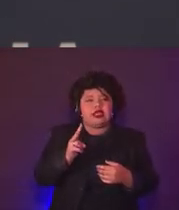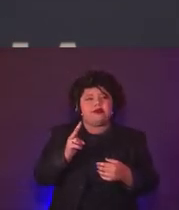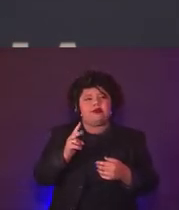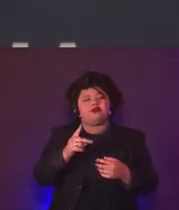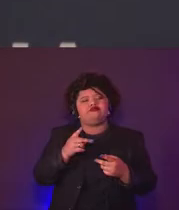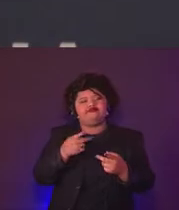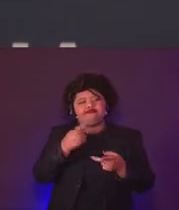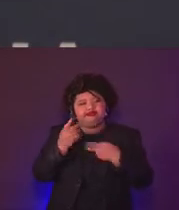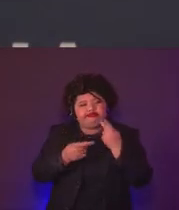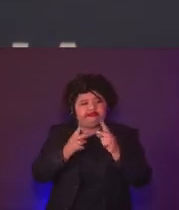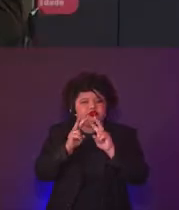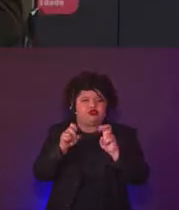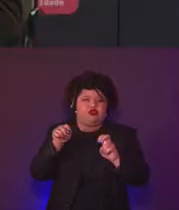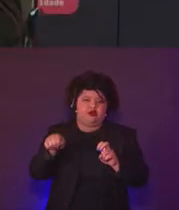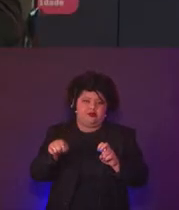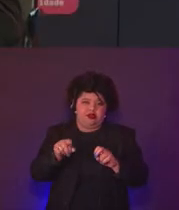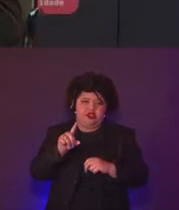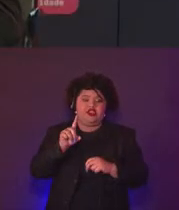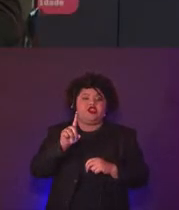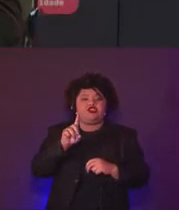Steele. James Steele.